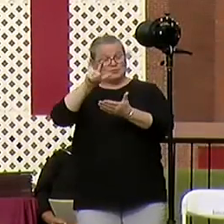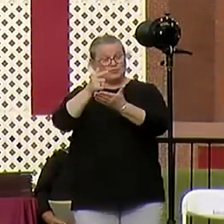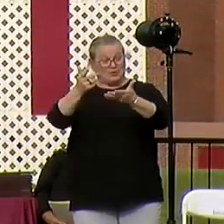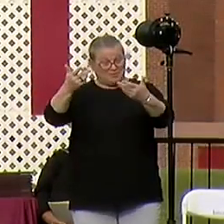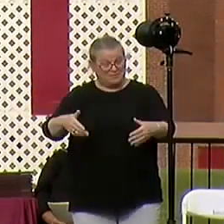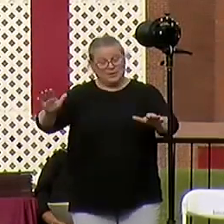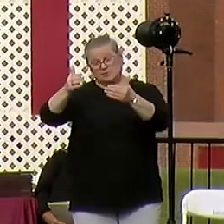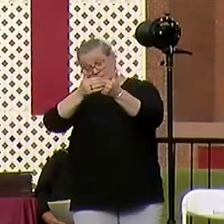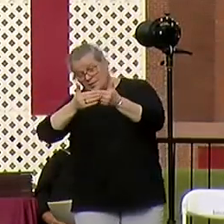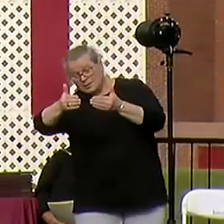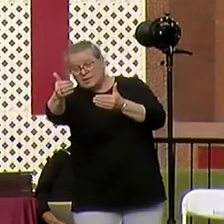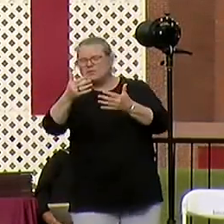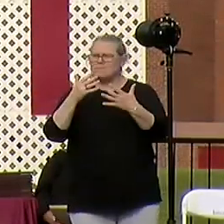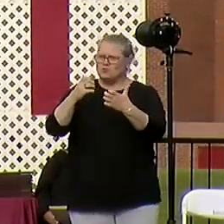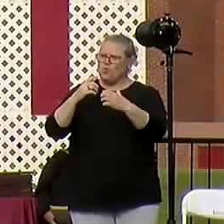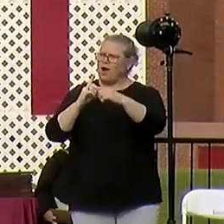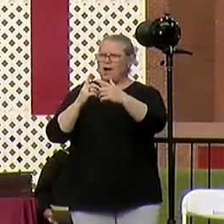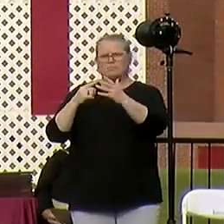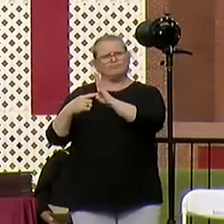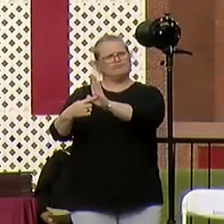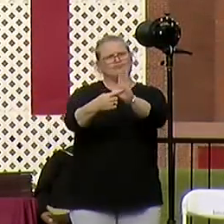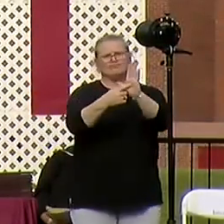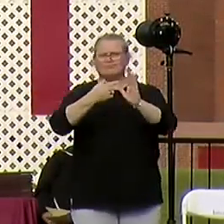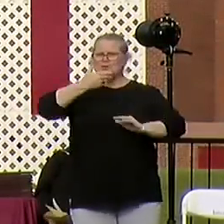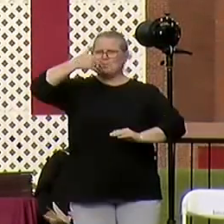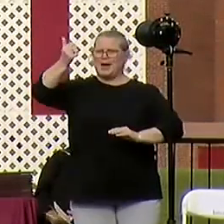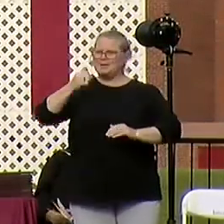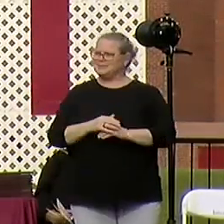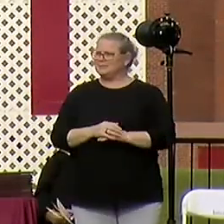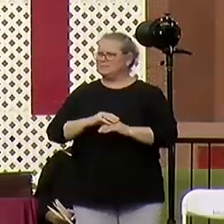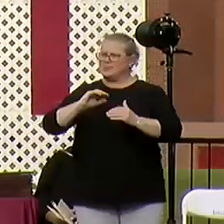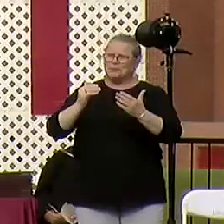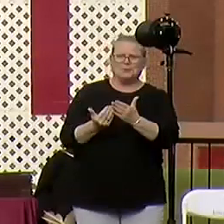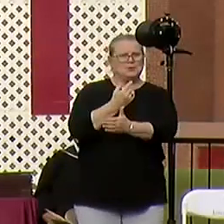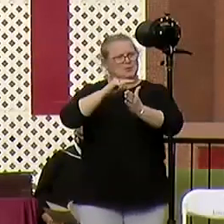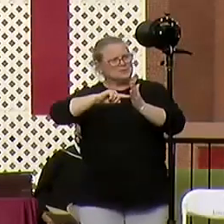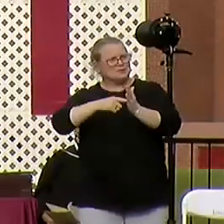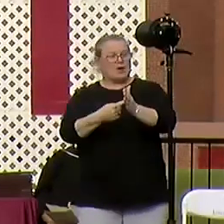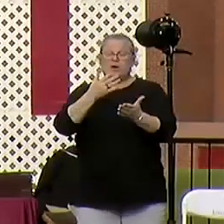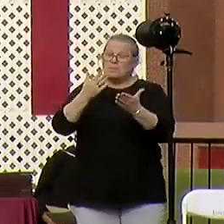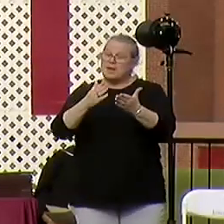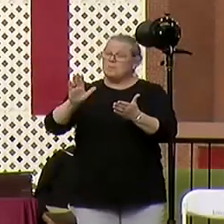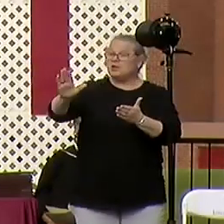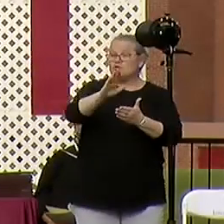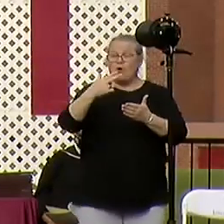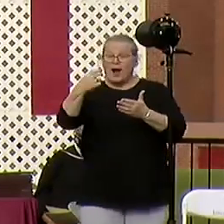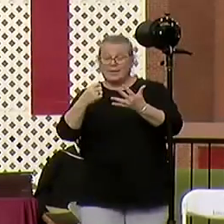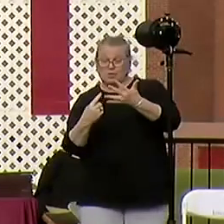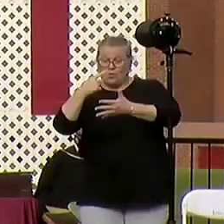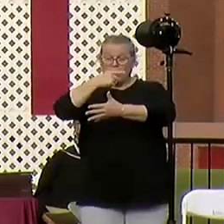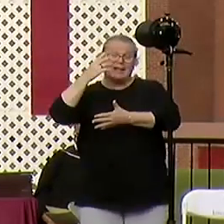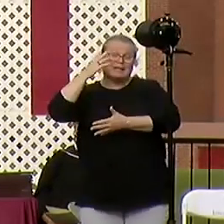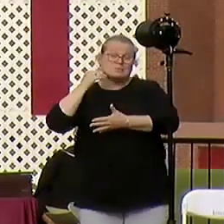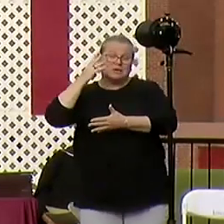impression. You may want to make a fresh start. There may be parts of your story from high school that you choose not to tell